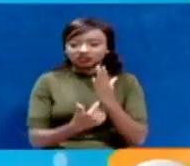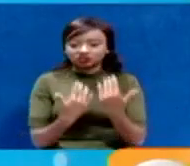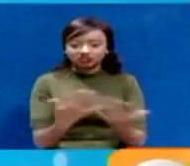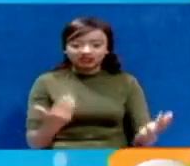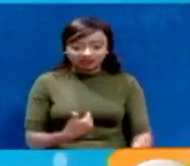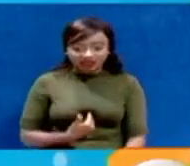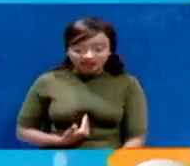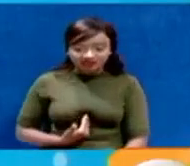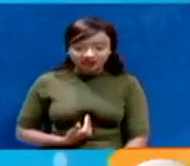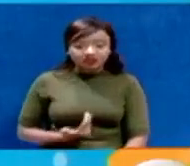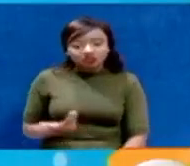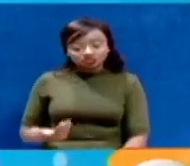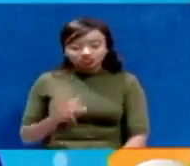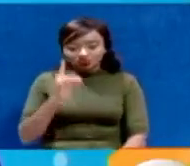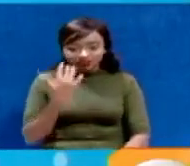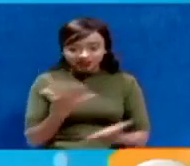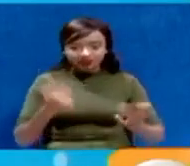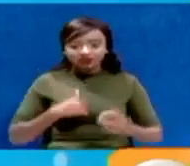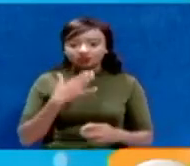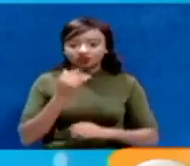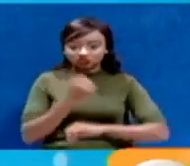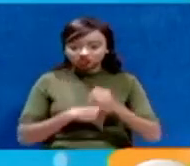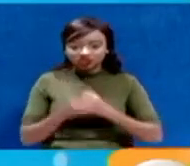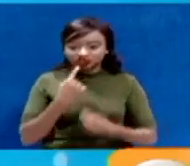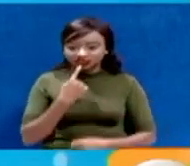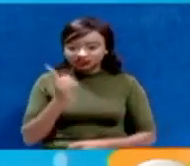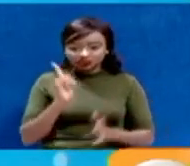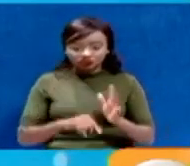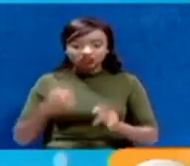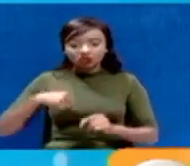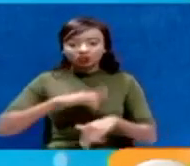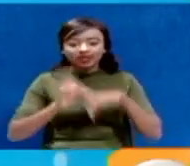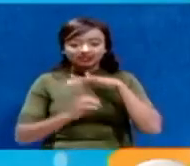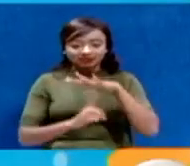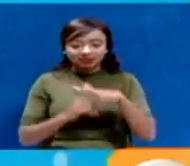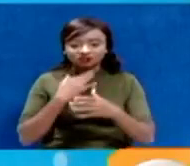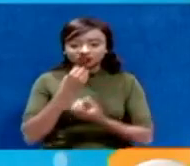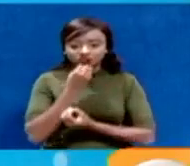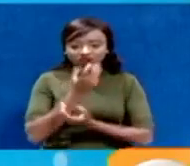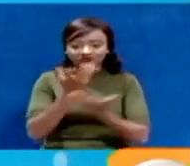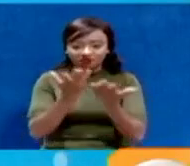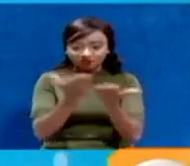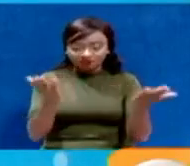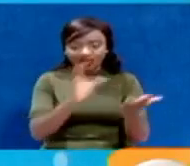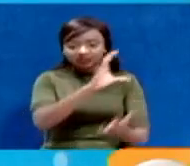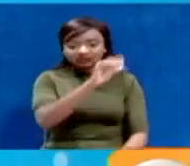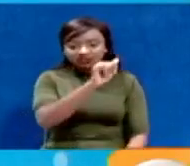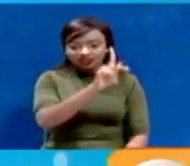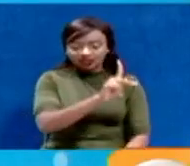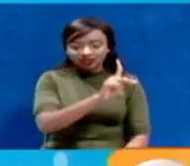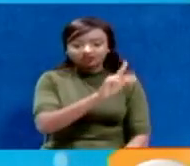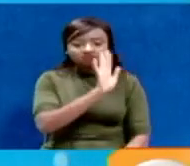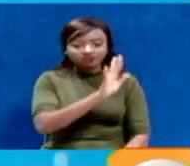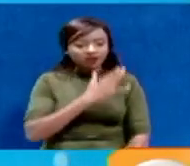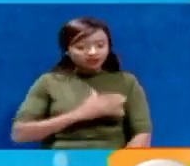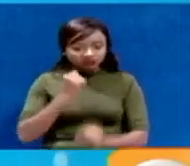they have. And so one of the things that we want to do as a ministry is first instruct the Communications Authority to work